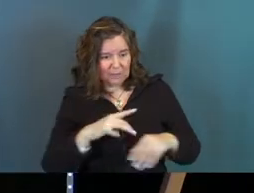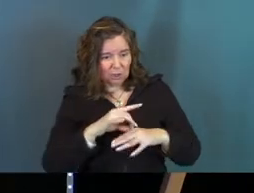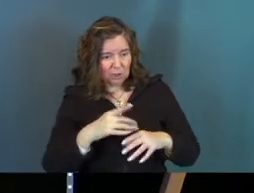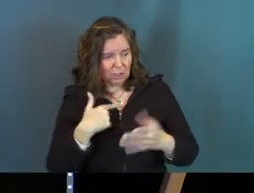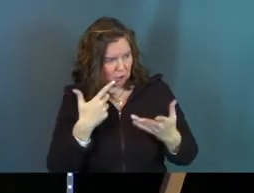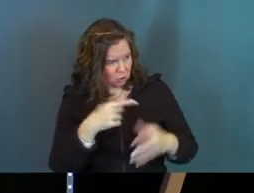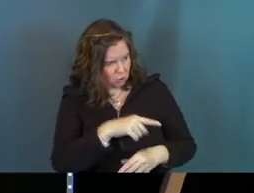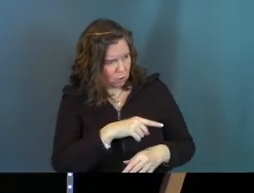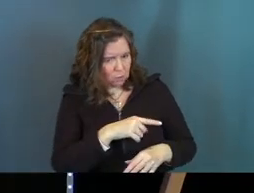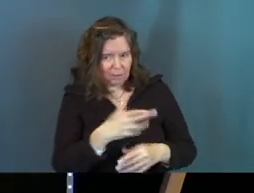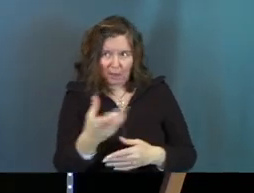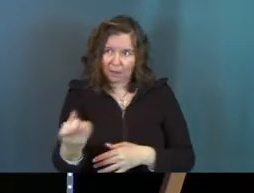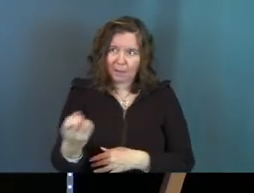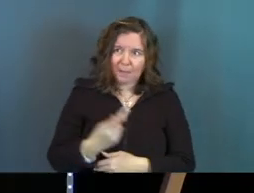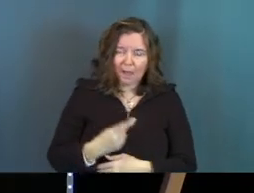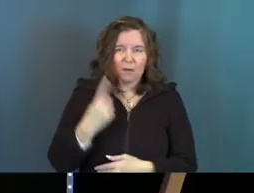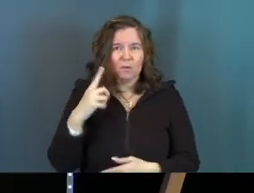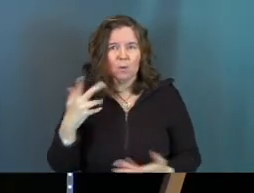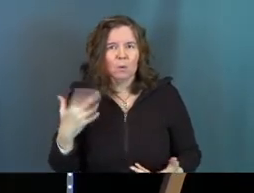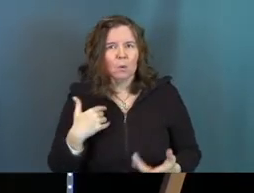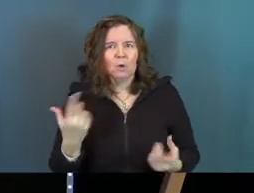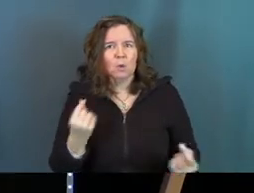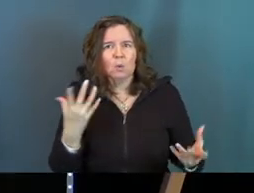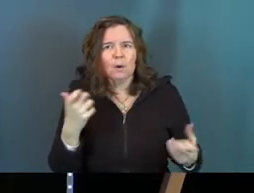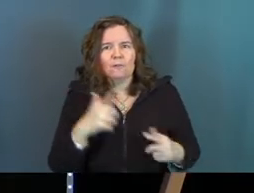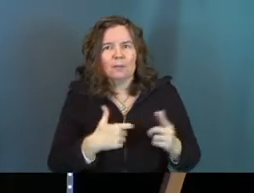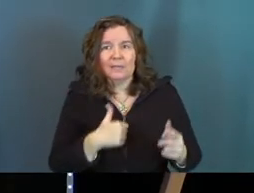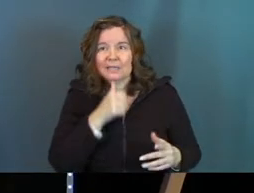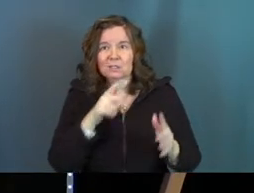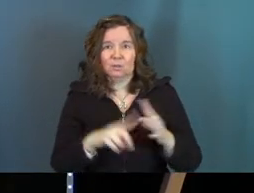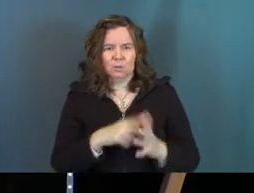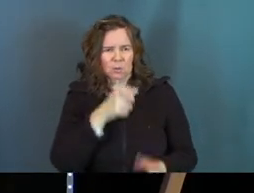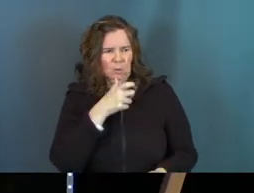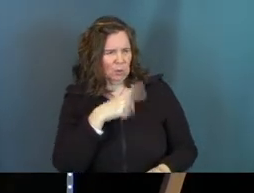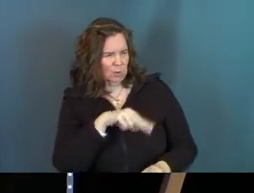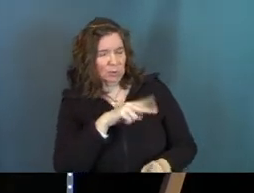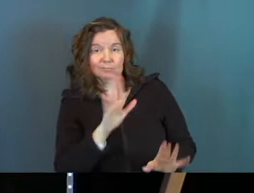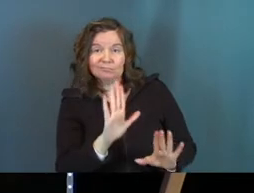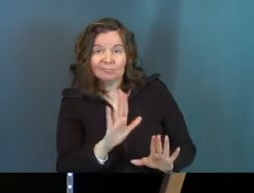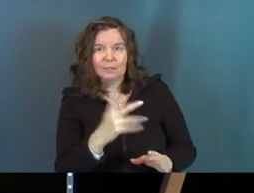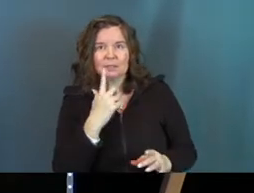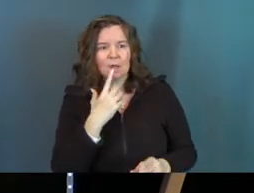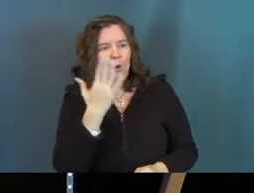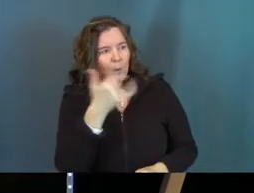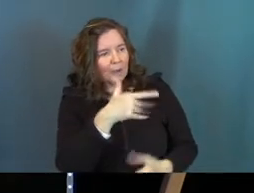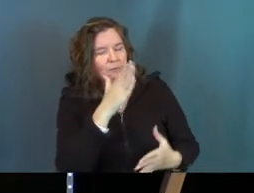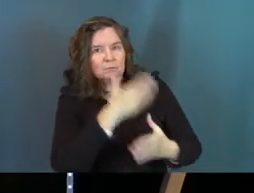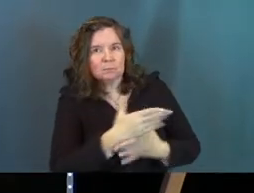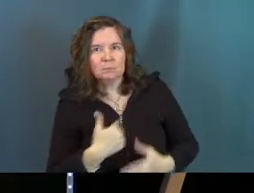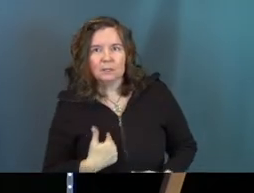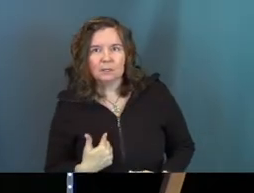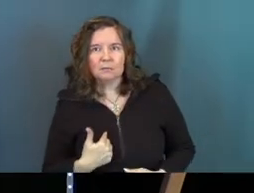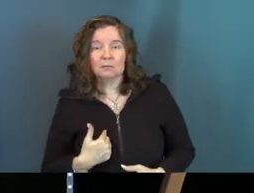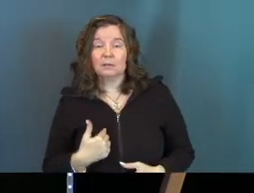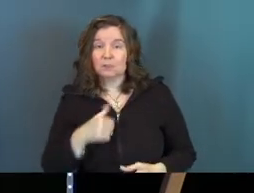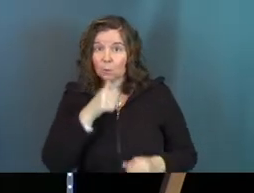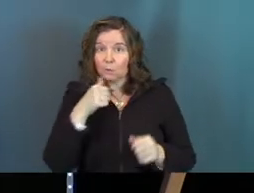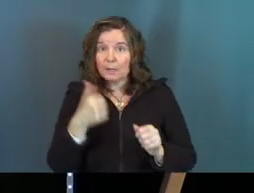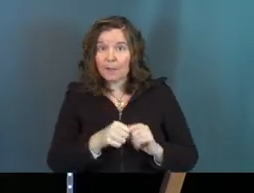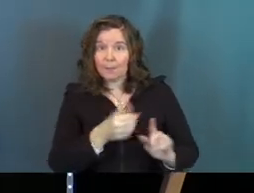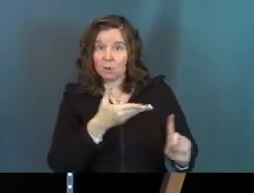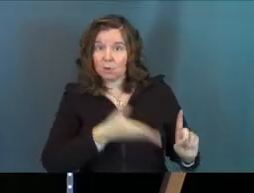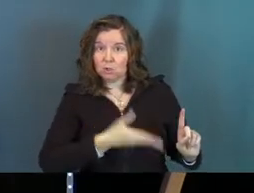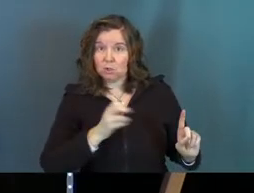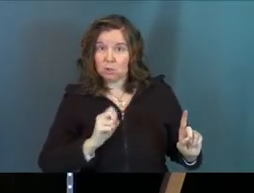place, and you just had me come back. Like, what do you guys want from me? He didn't show up and go, who are you guys? He's like, why have you disturbed me? Not only does he remember